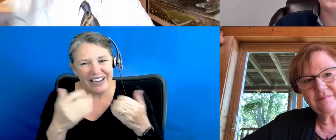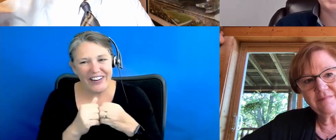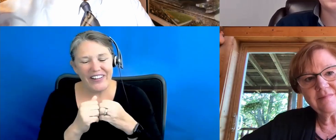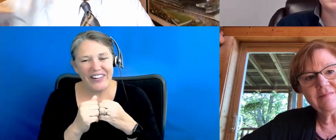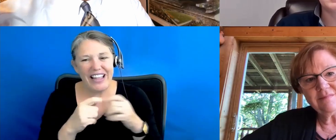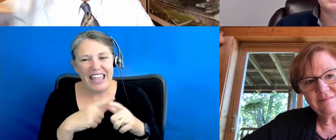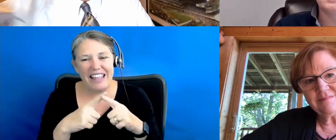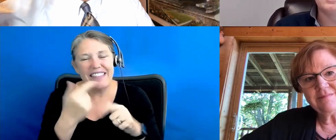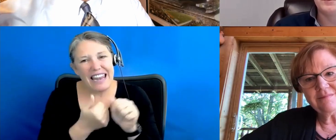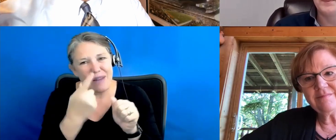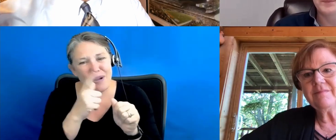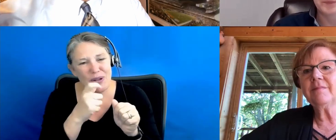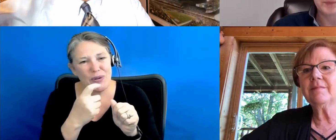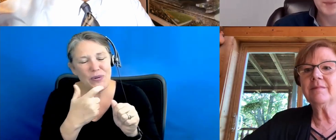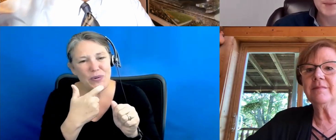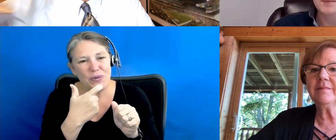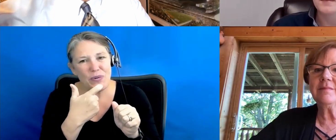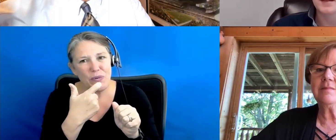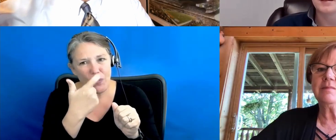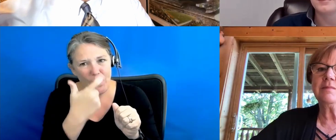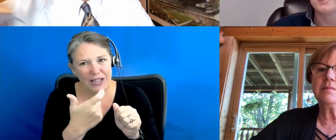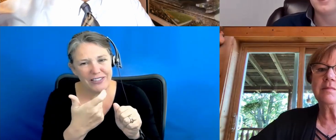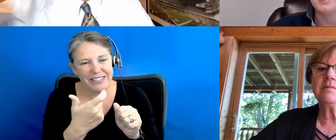anyone who watches.